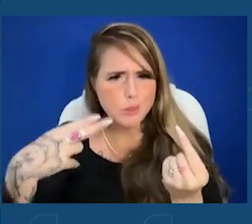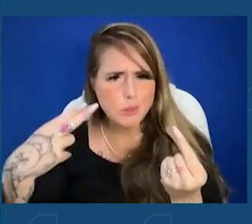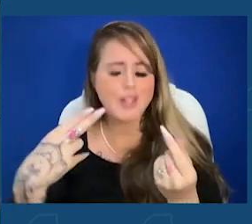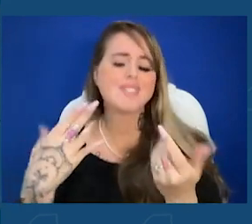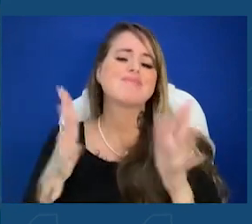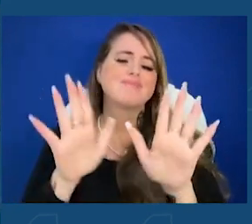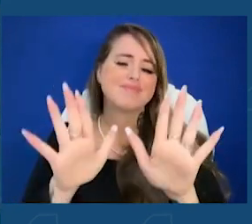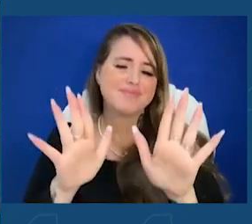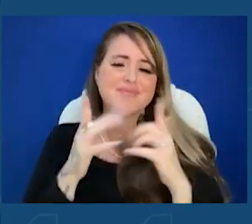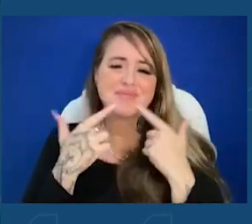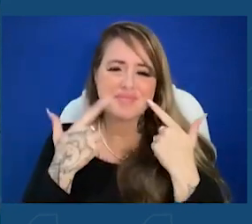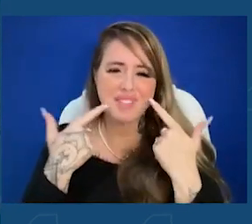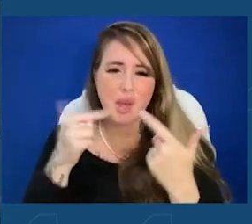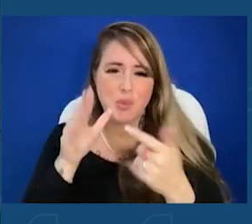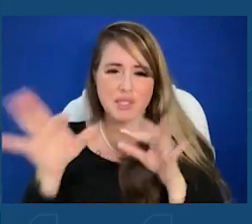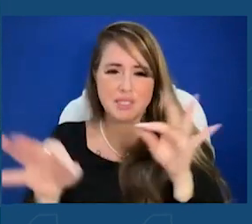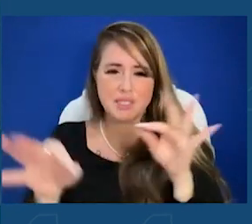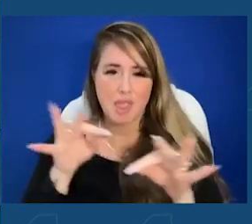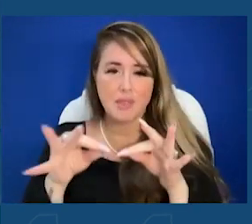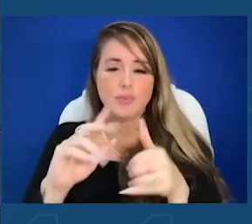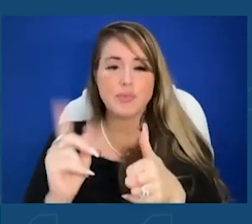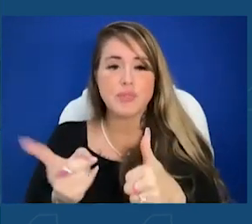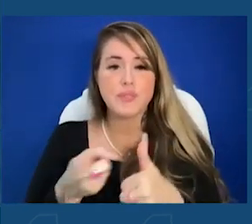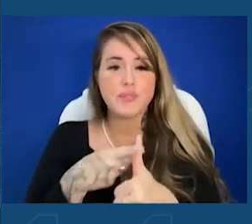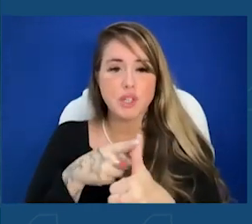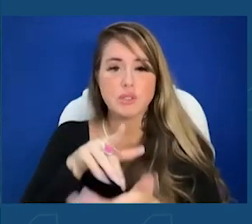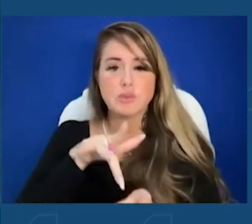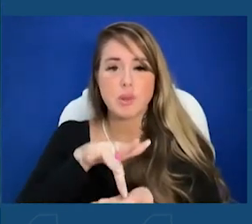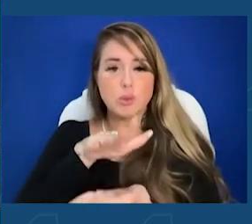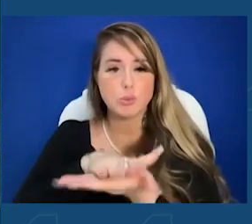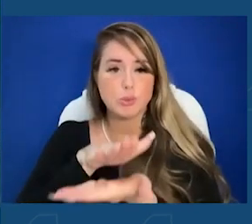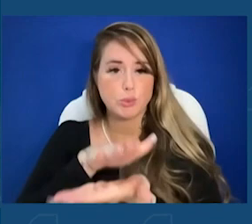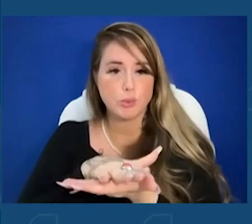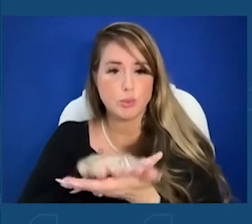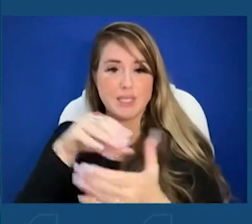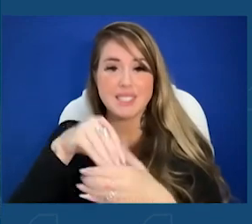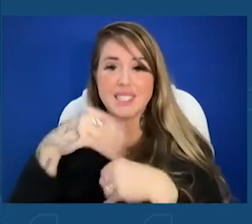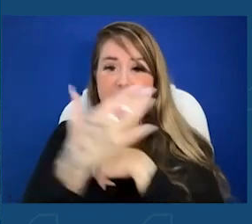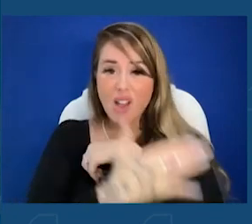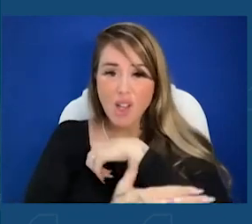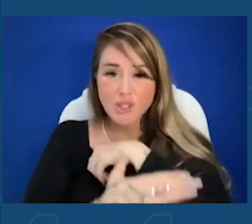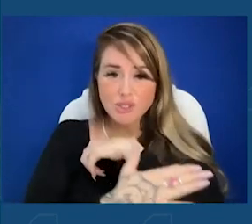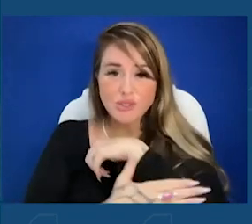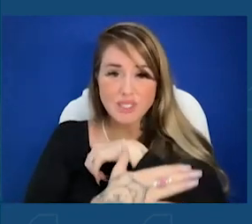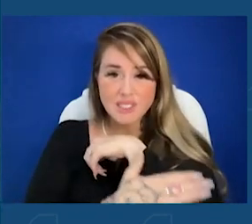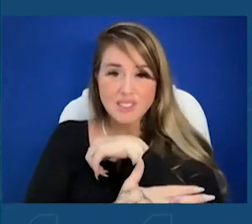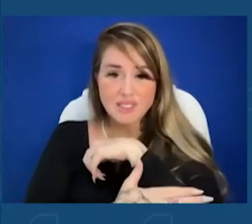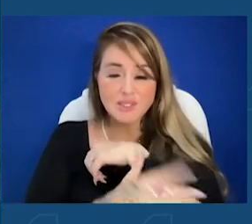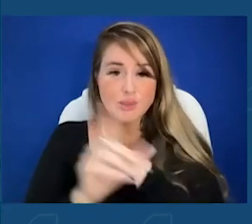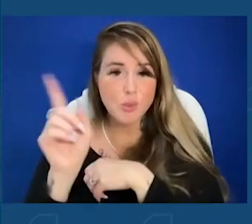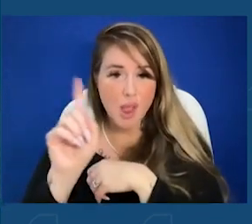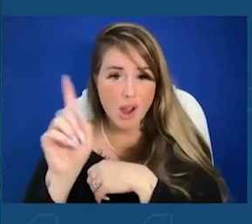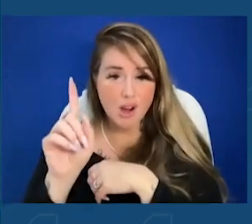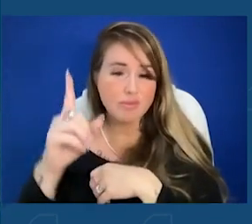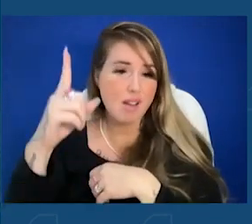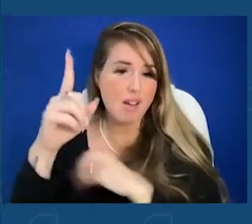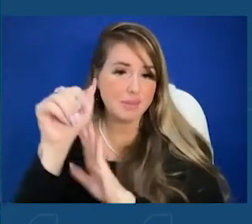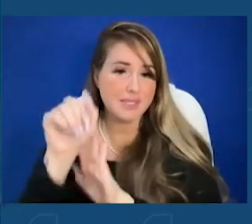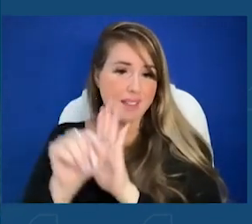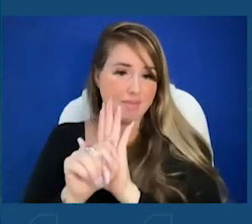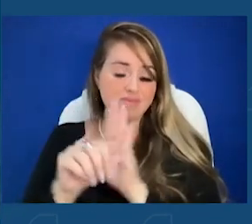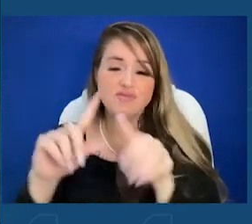The very first co-ed medical school in the country is Upstate. The very